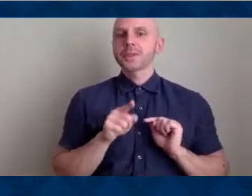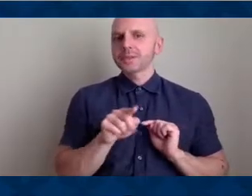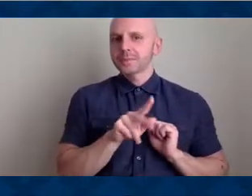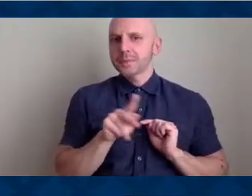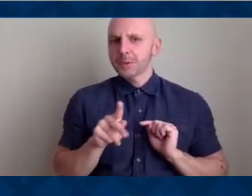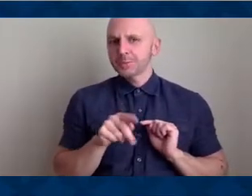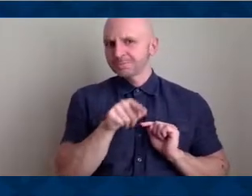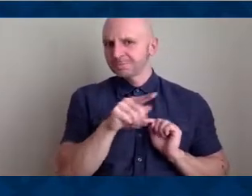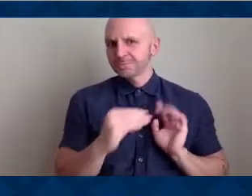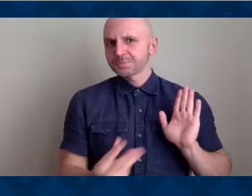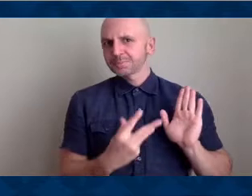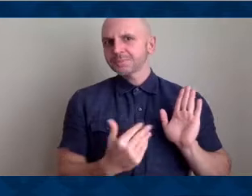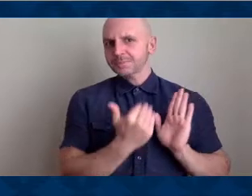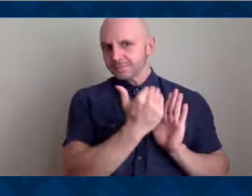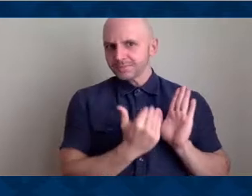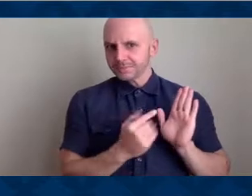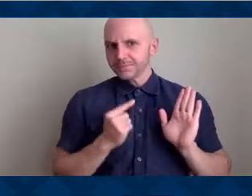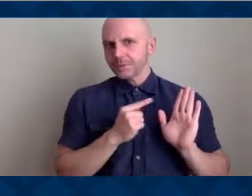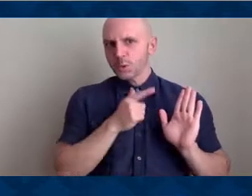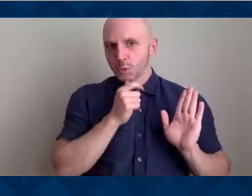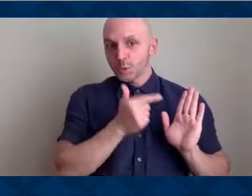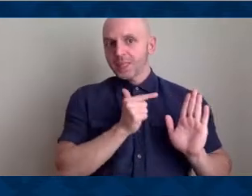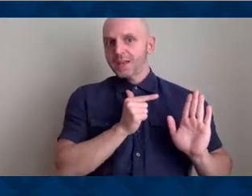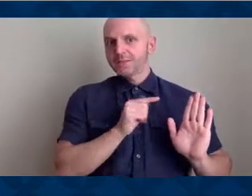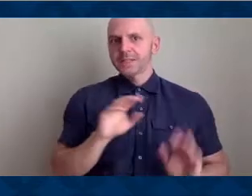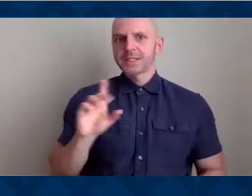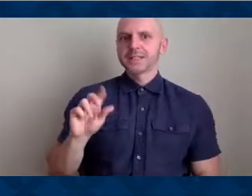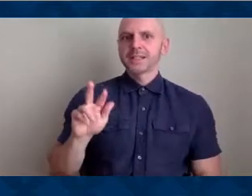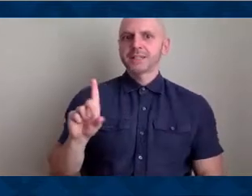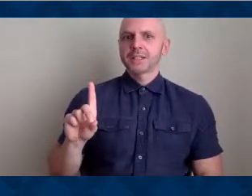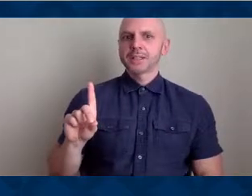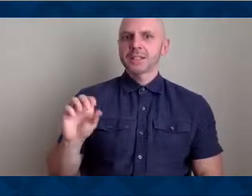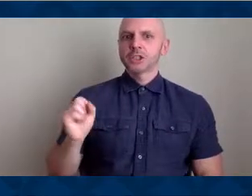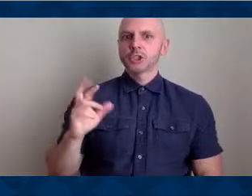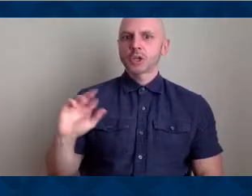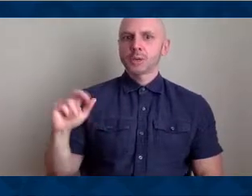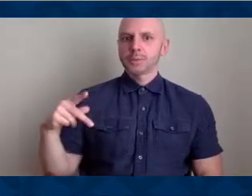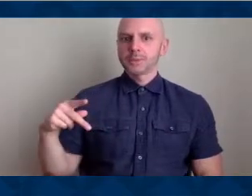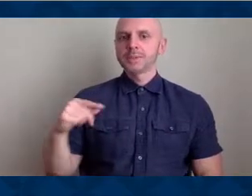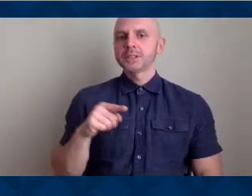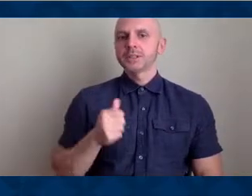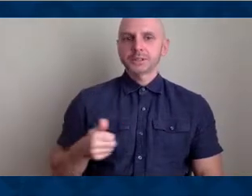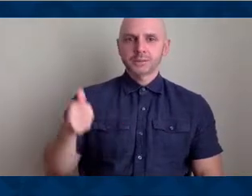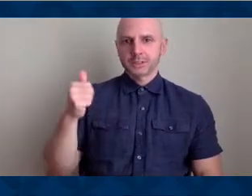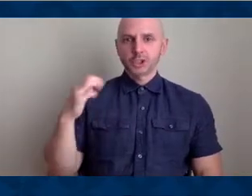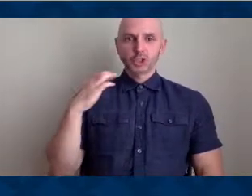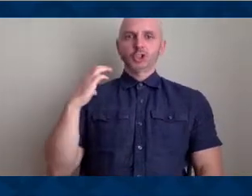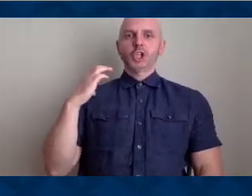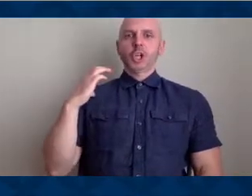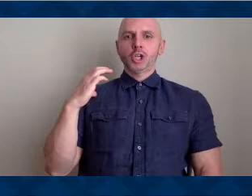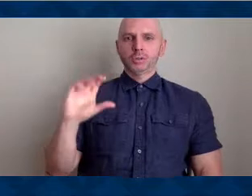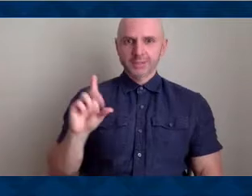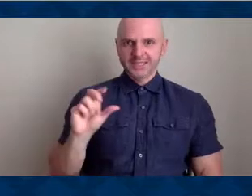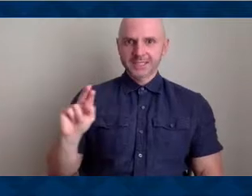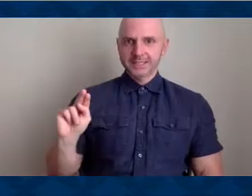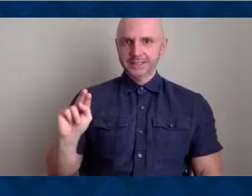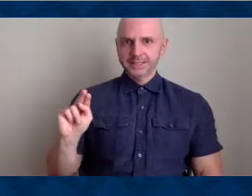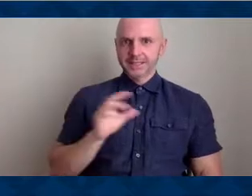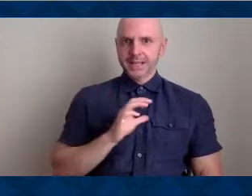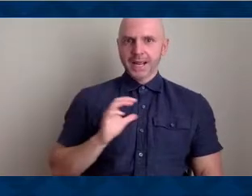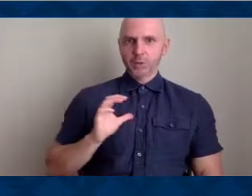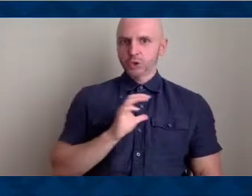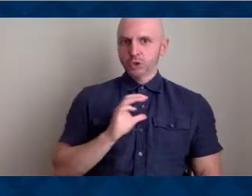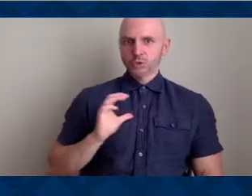On the far left is David Sharp. He's the chair of the Dean's Council. He's